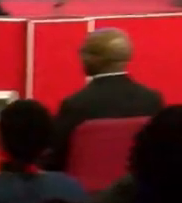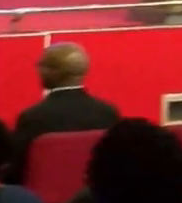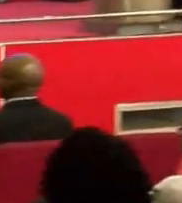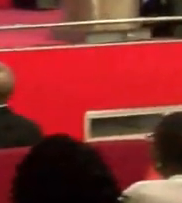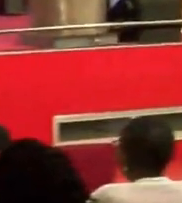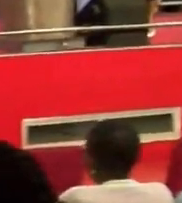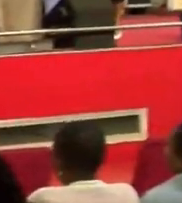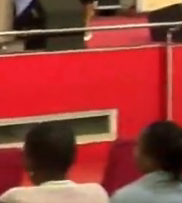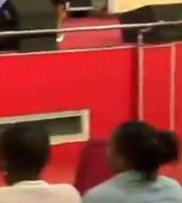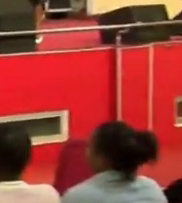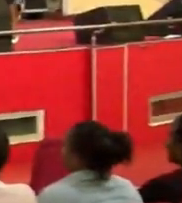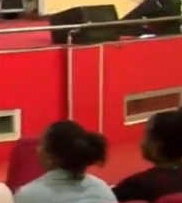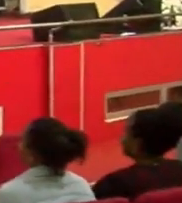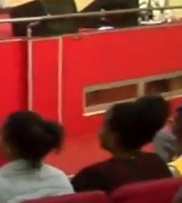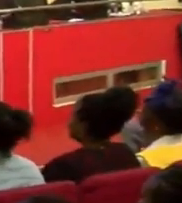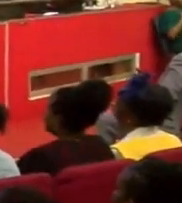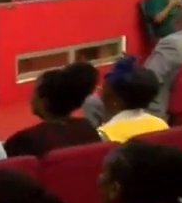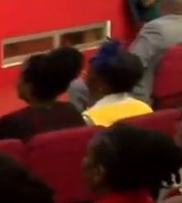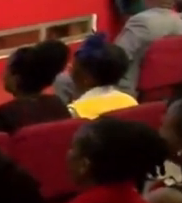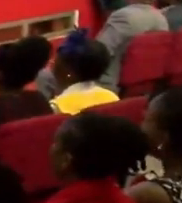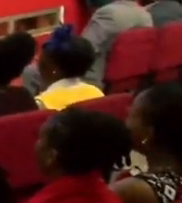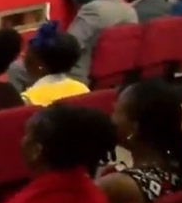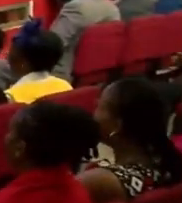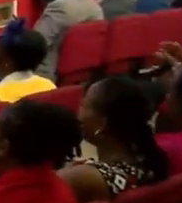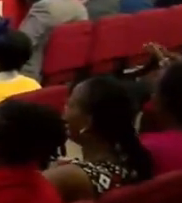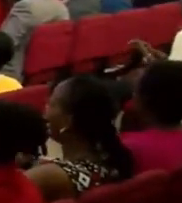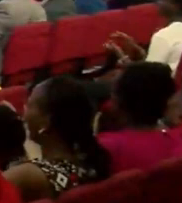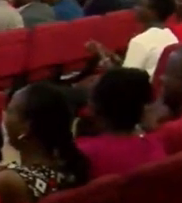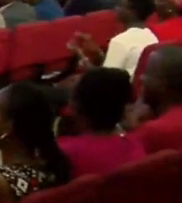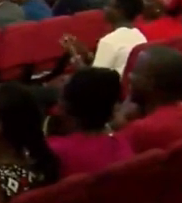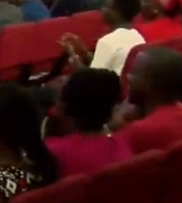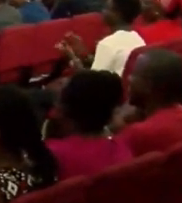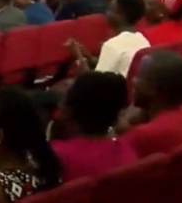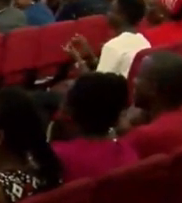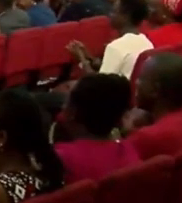car. Sina gari. Come on, give him a round of applause. Upatie